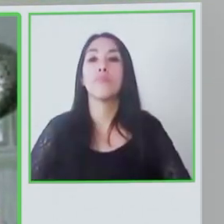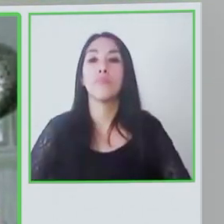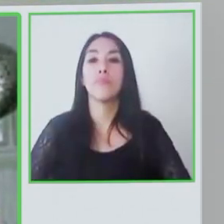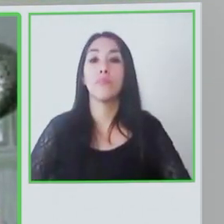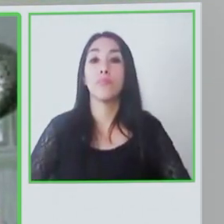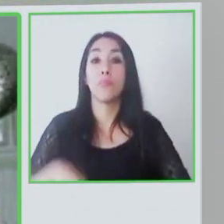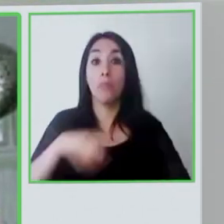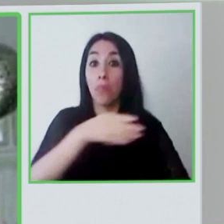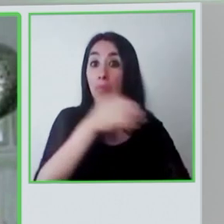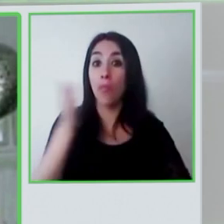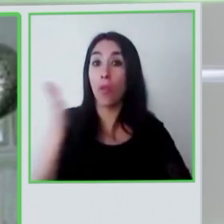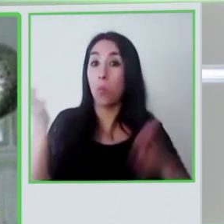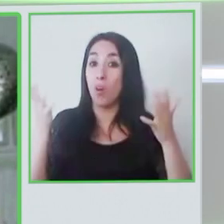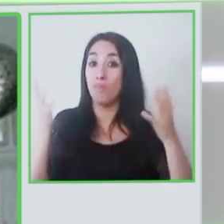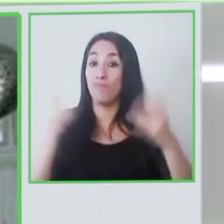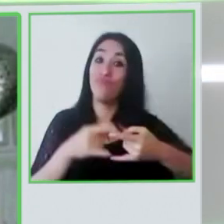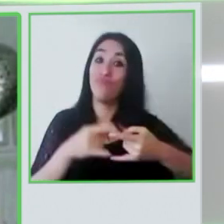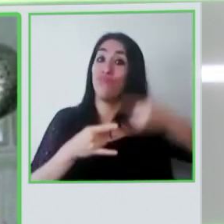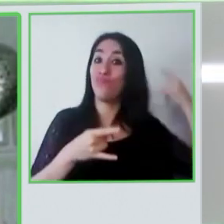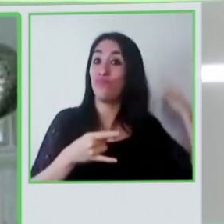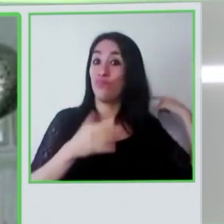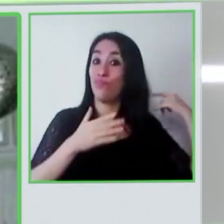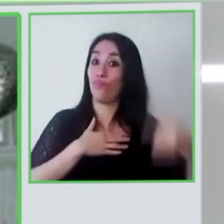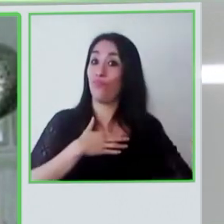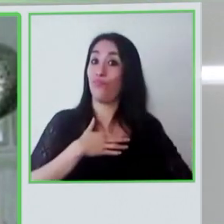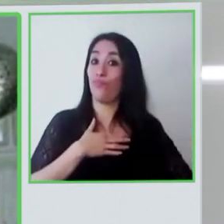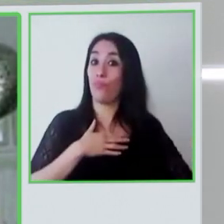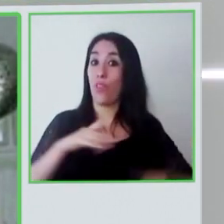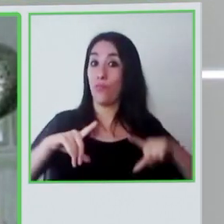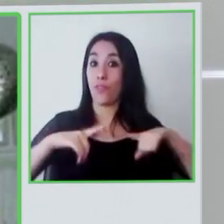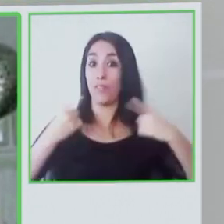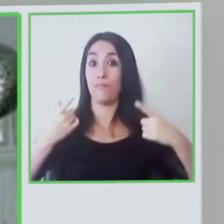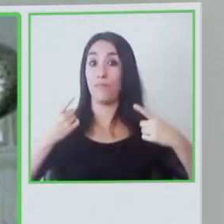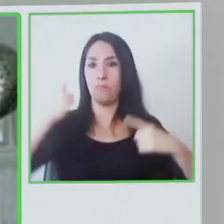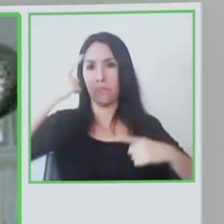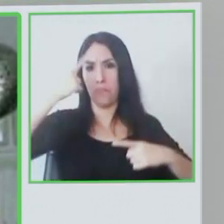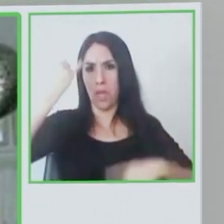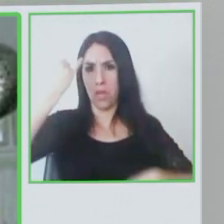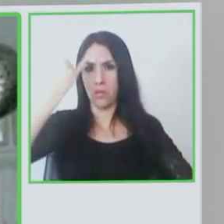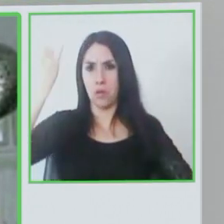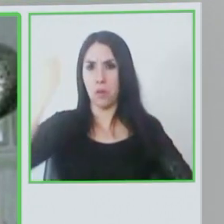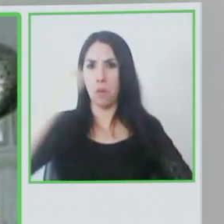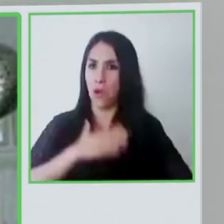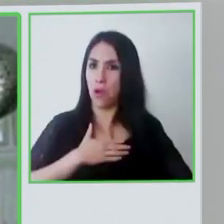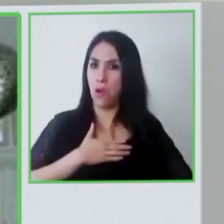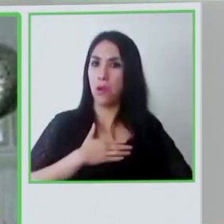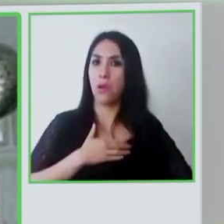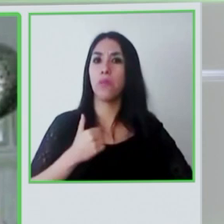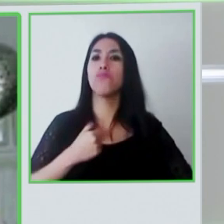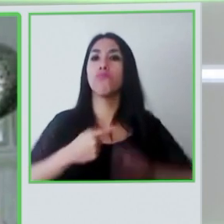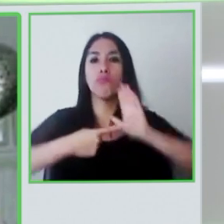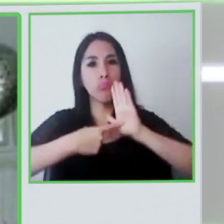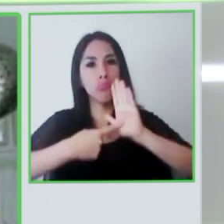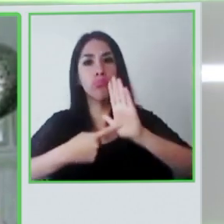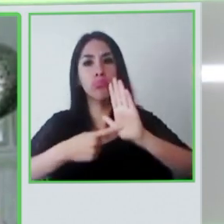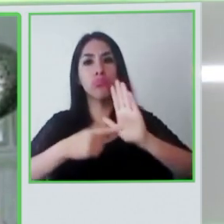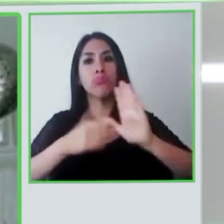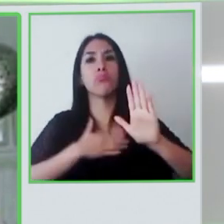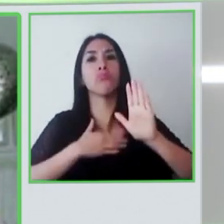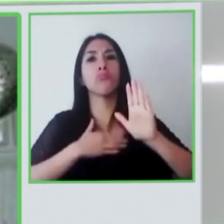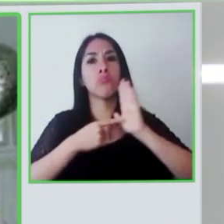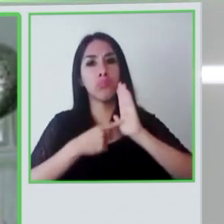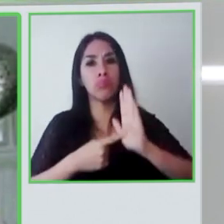they create their own story, their own storytelling, and they say, this is who I am.